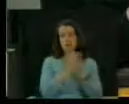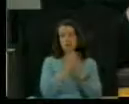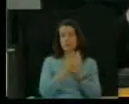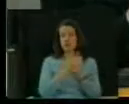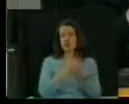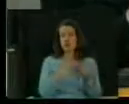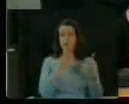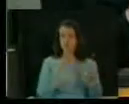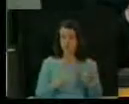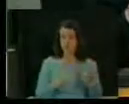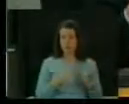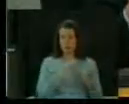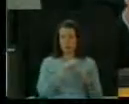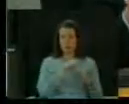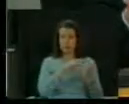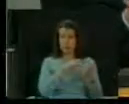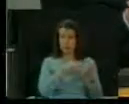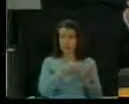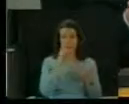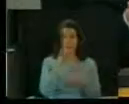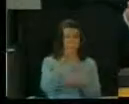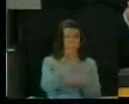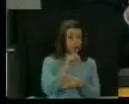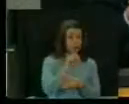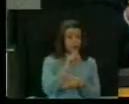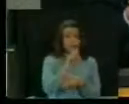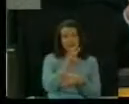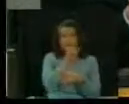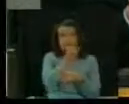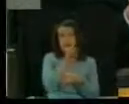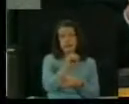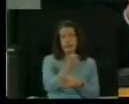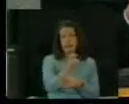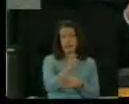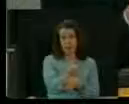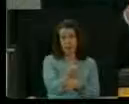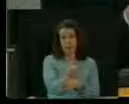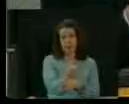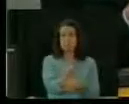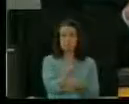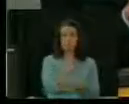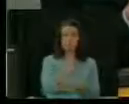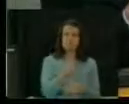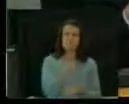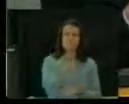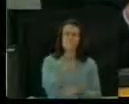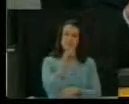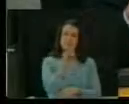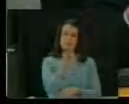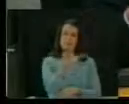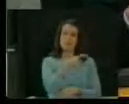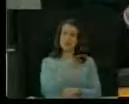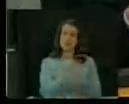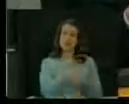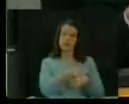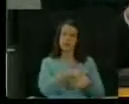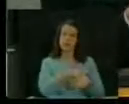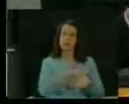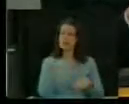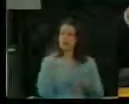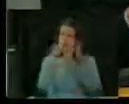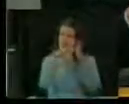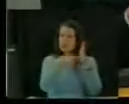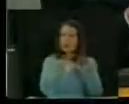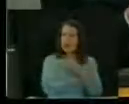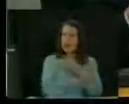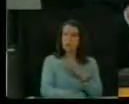to study this for 30 or 60 days. I'll say 60 just to give him time. Check around the state, check